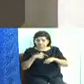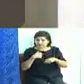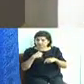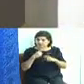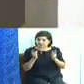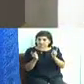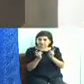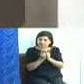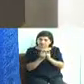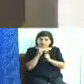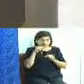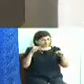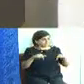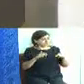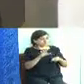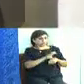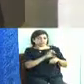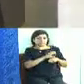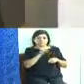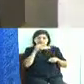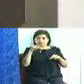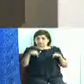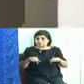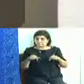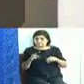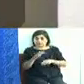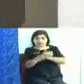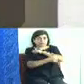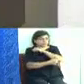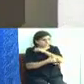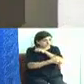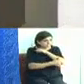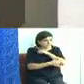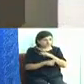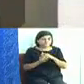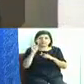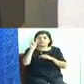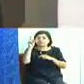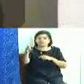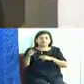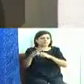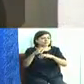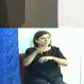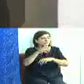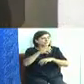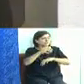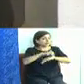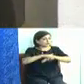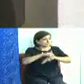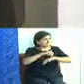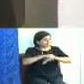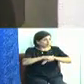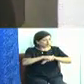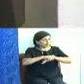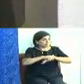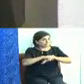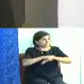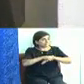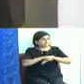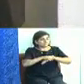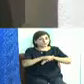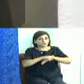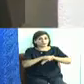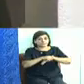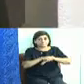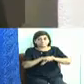him was not in this church, not in this country. It was in England, where he had come with his mother, Edith,